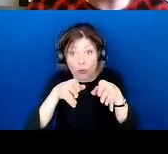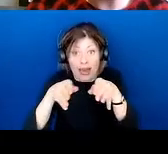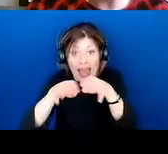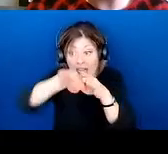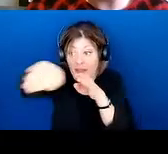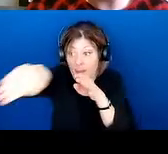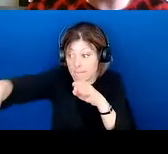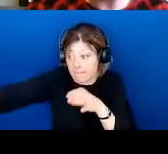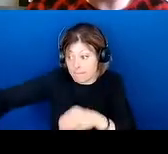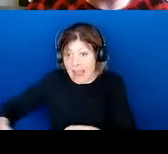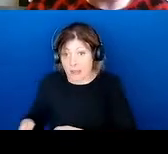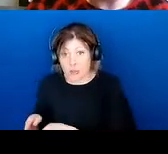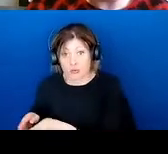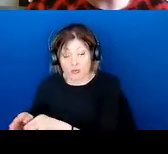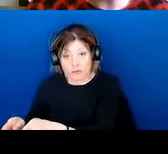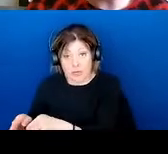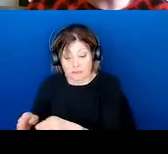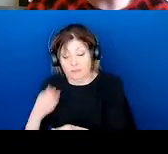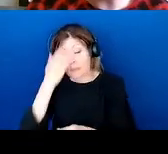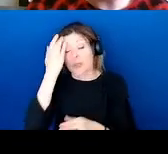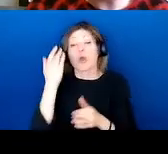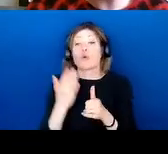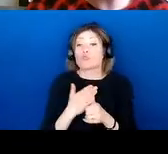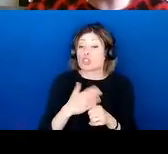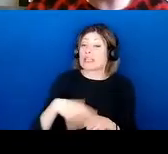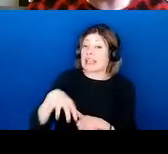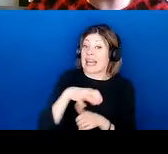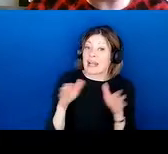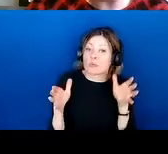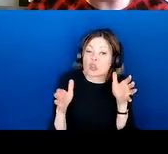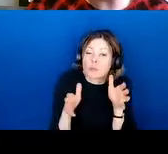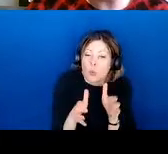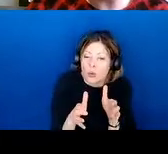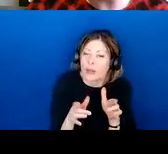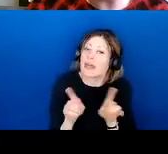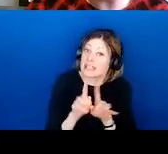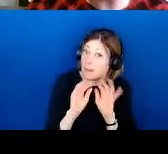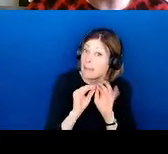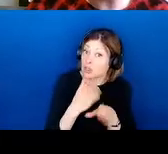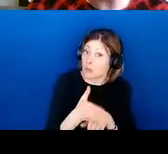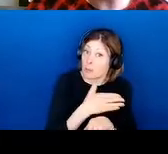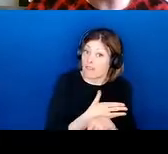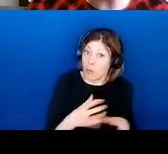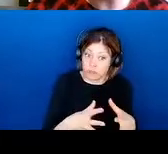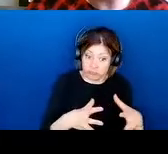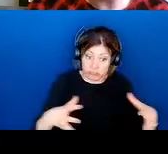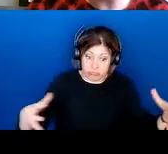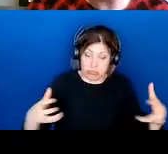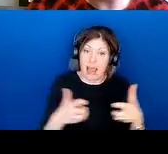Initially, the lake was smaller. Then, as I mentioned, he extended it by flooding the clay meadow.